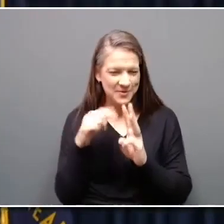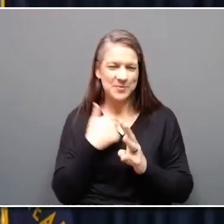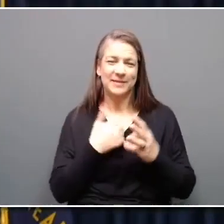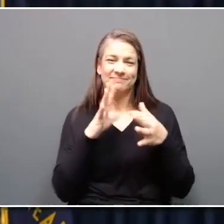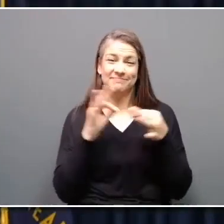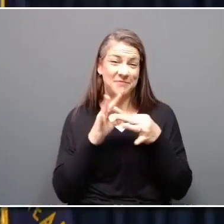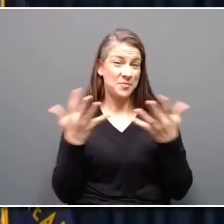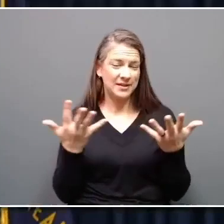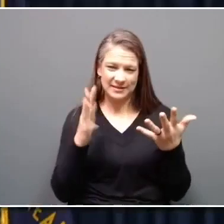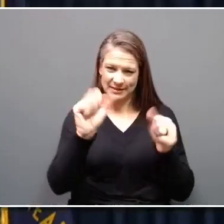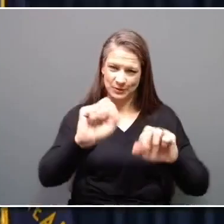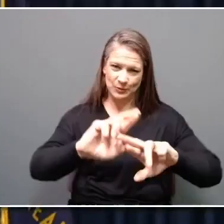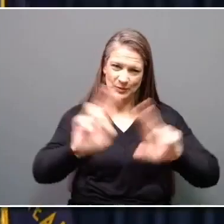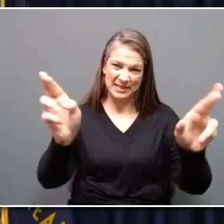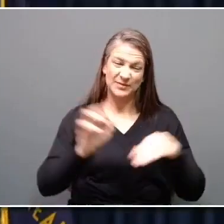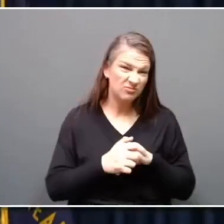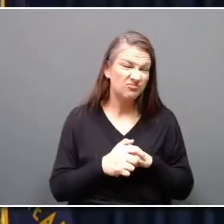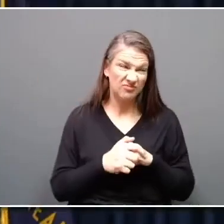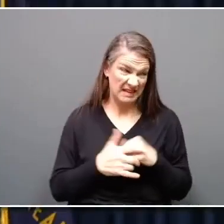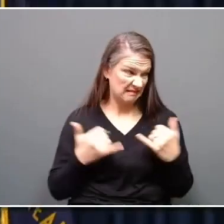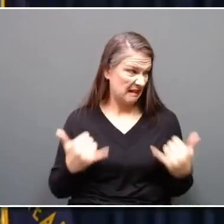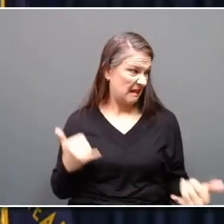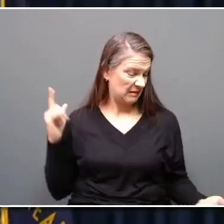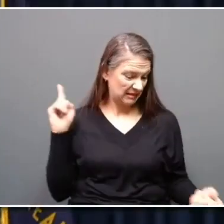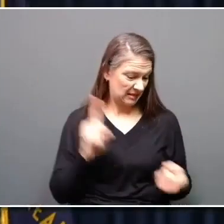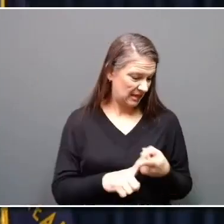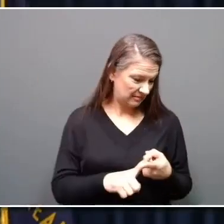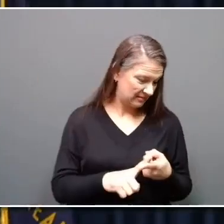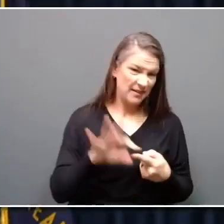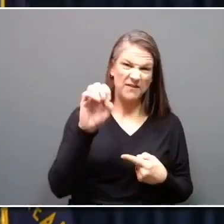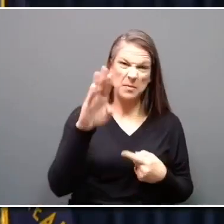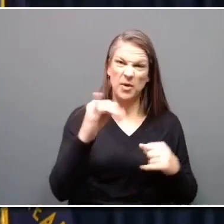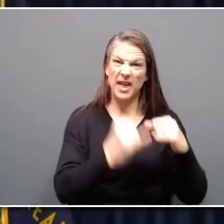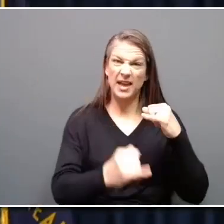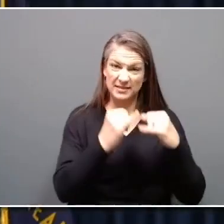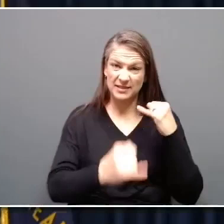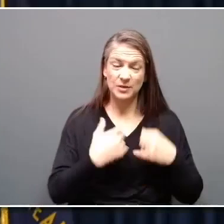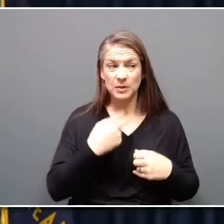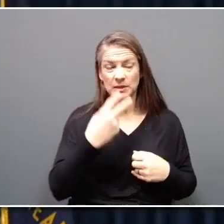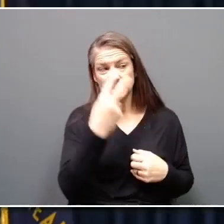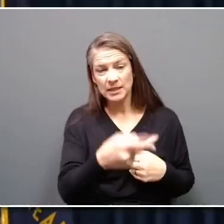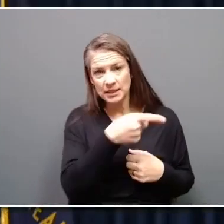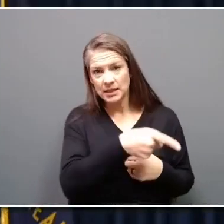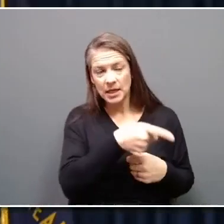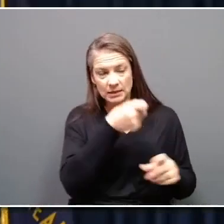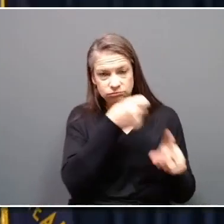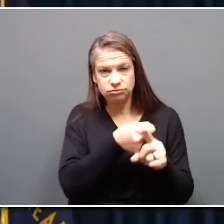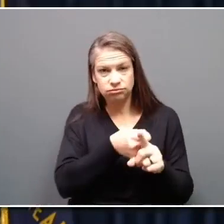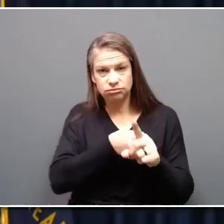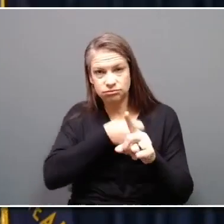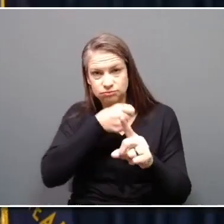for pretty much now through the end of February. We are seeing system after system after system come